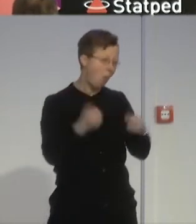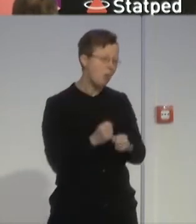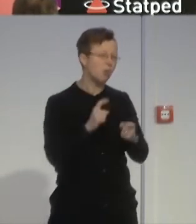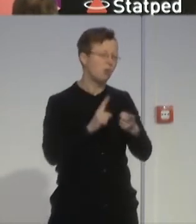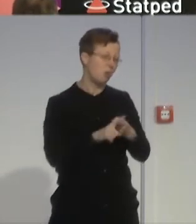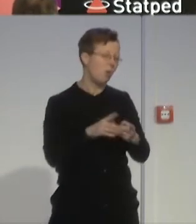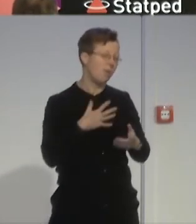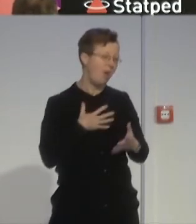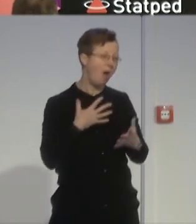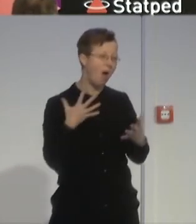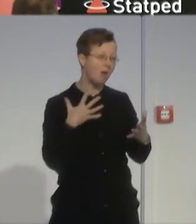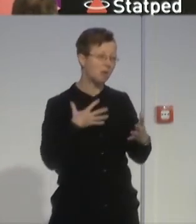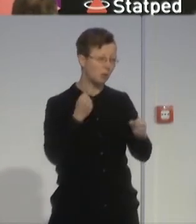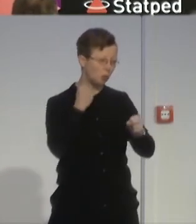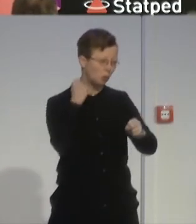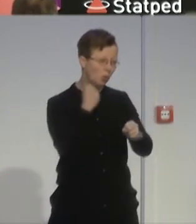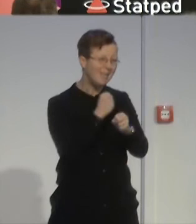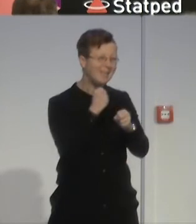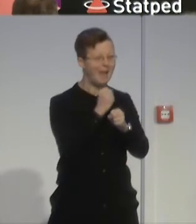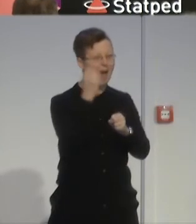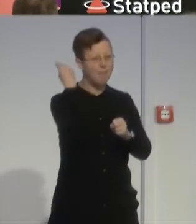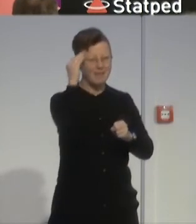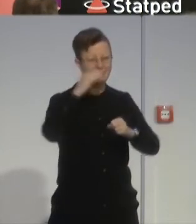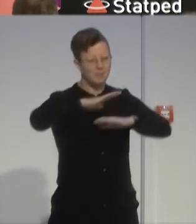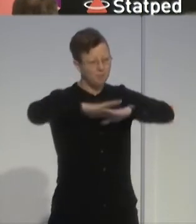has quite a solid empirical basis.